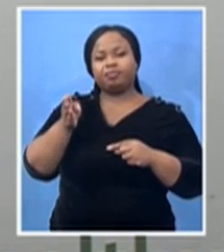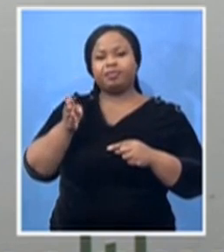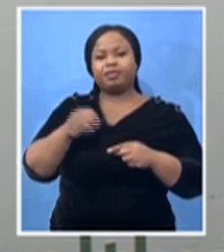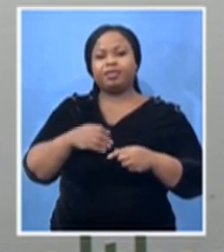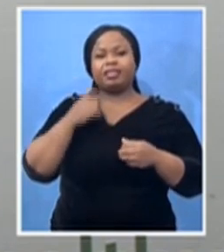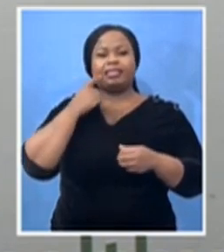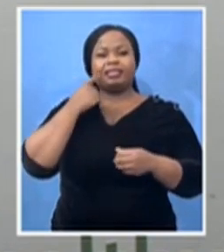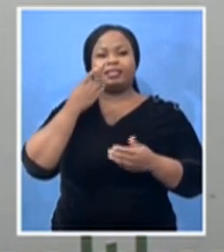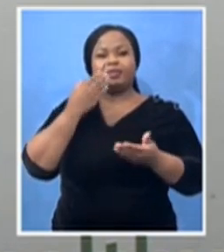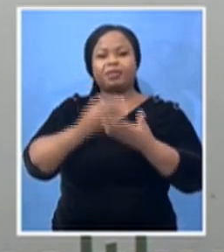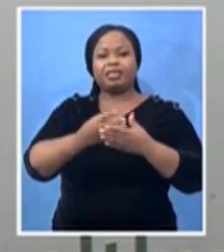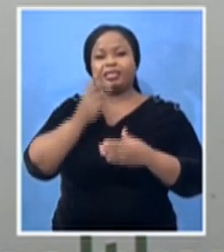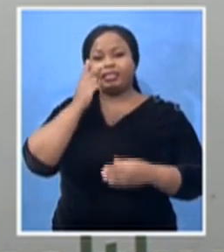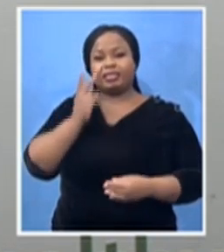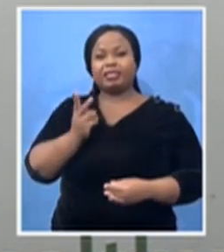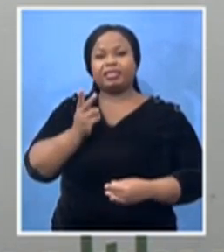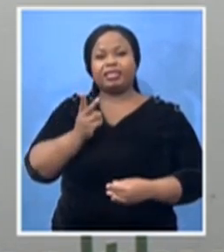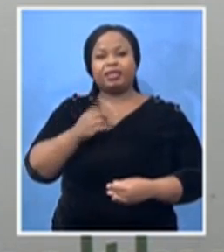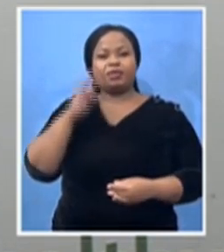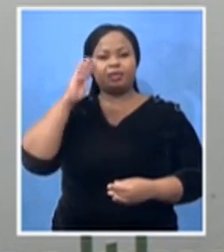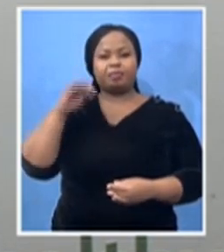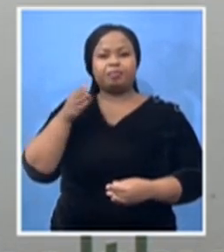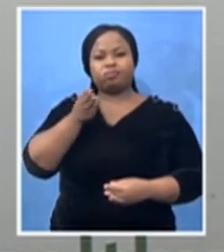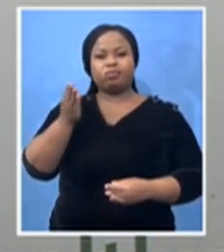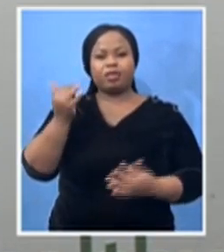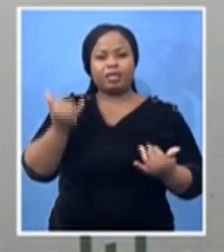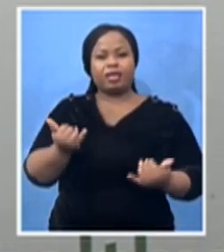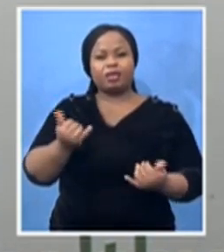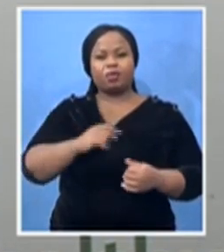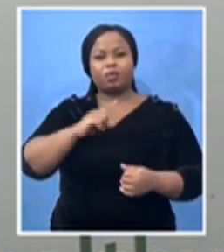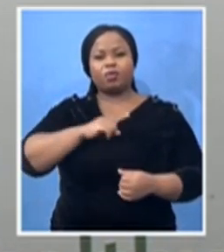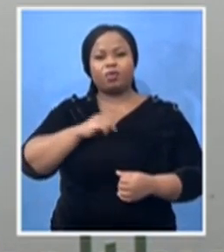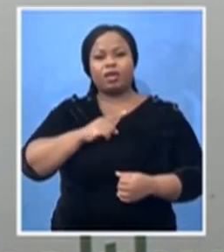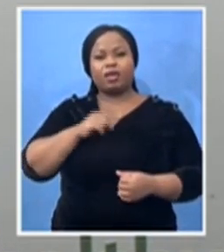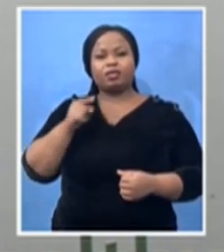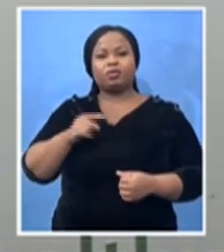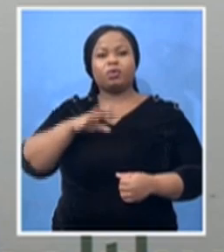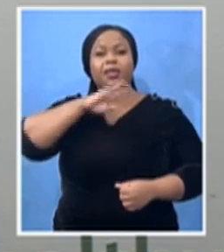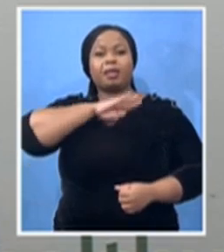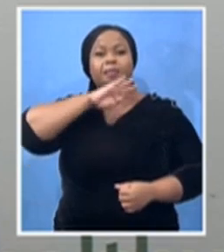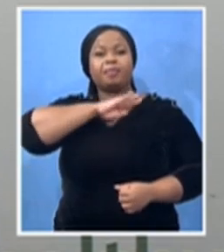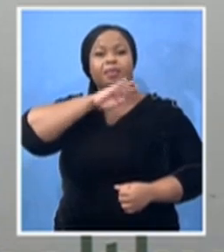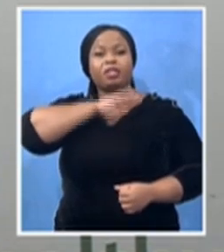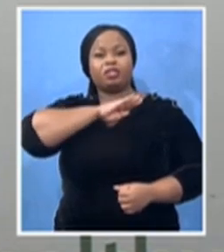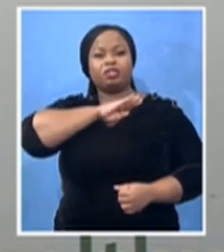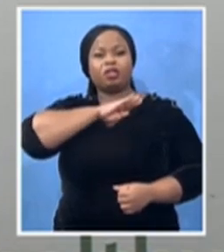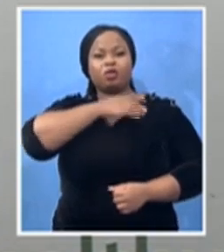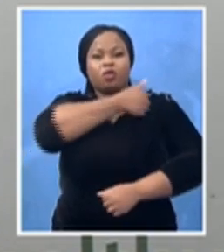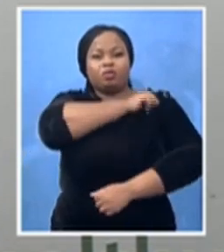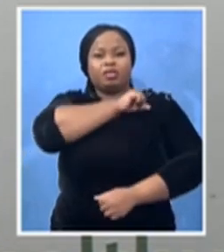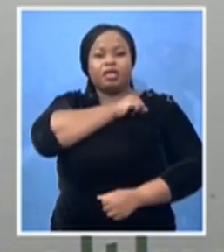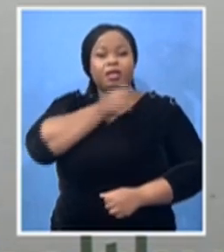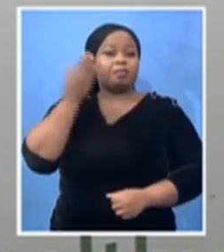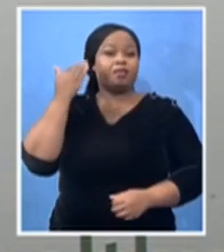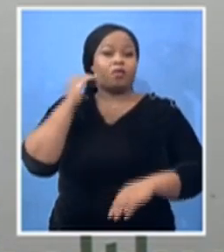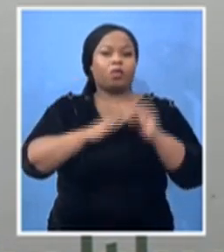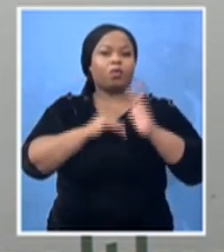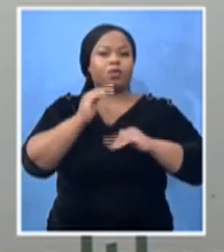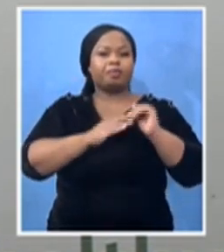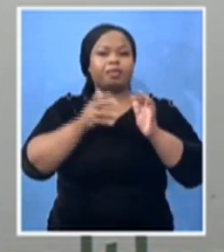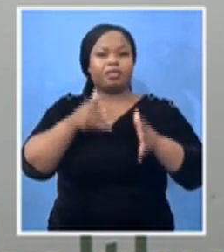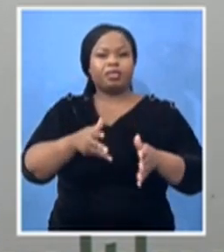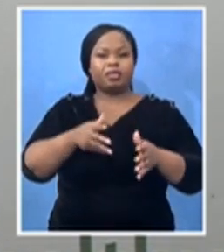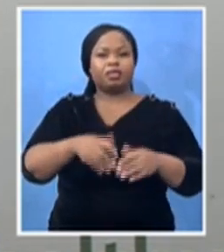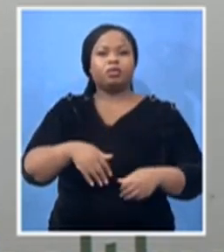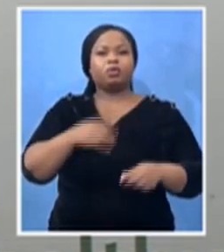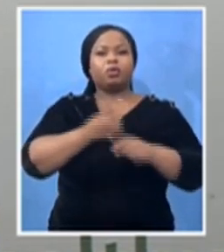you, because this was a military hospital, as it was built. So it has an airstrip which can land